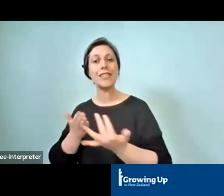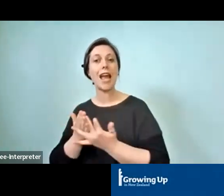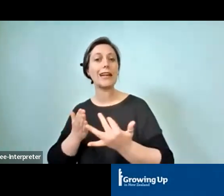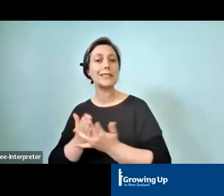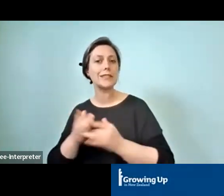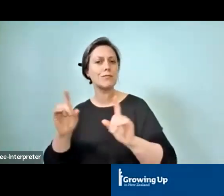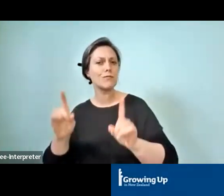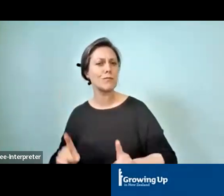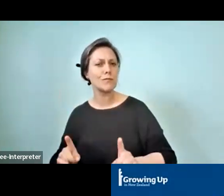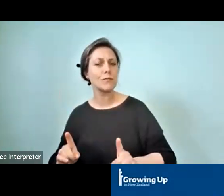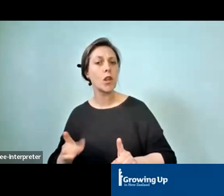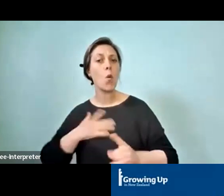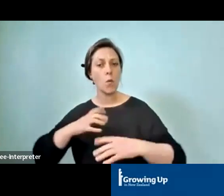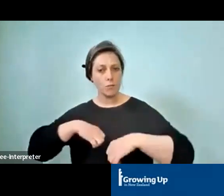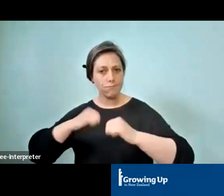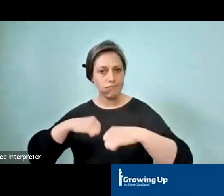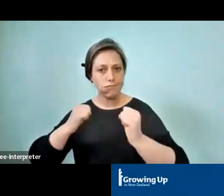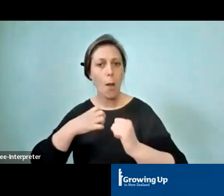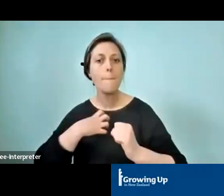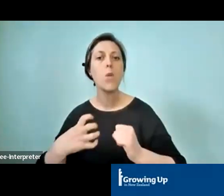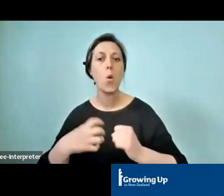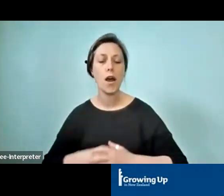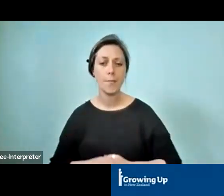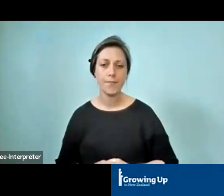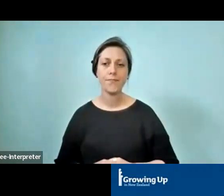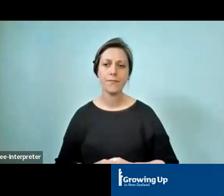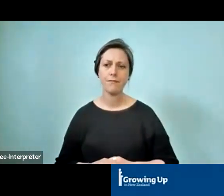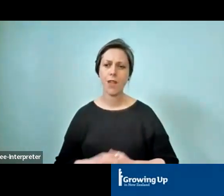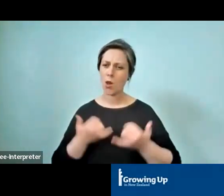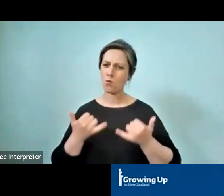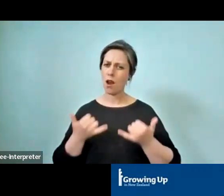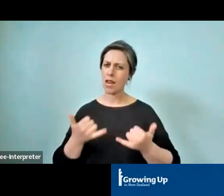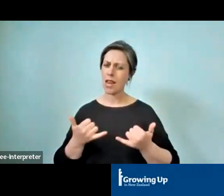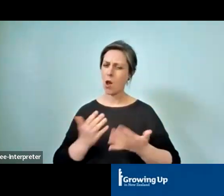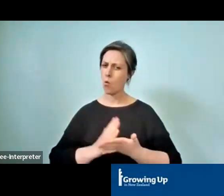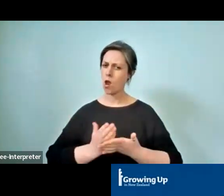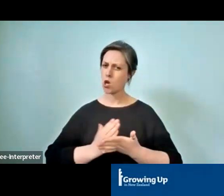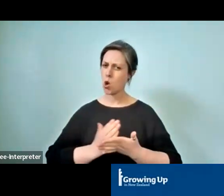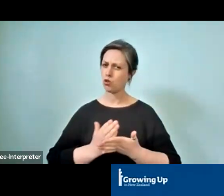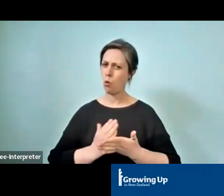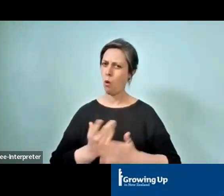we're keen to dig into that with you a bit more. We're not completely sure at the moment, things like